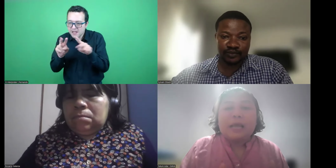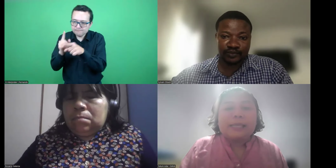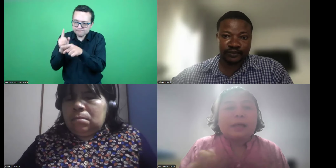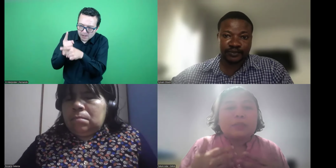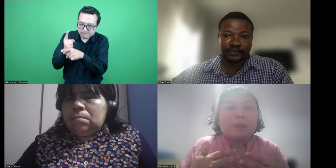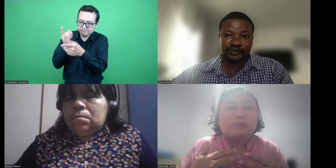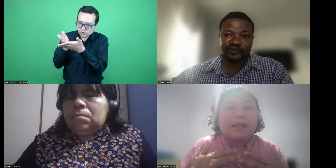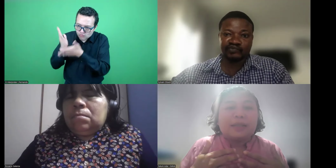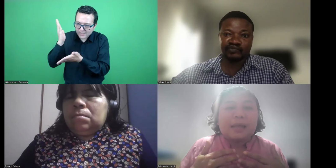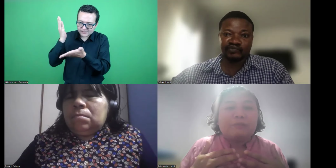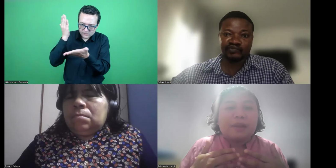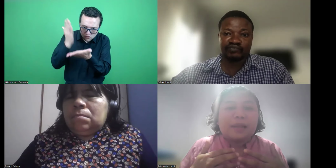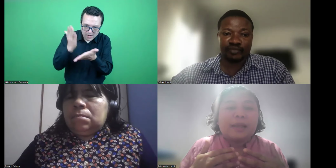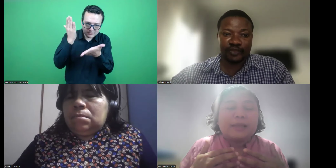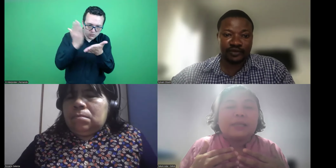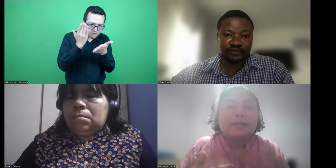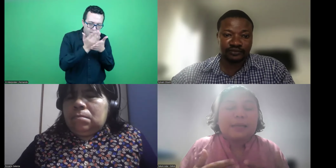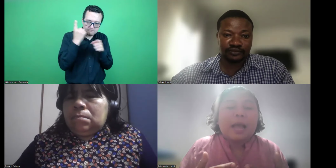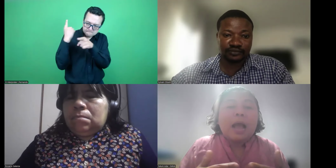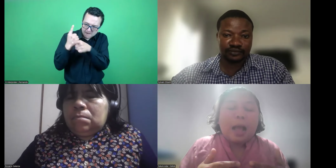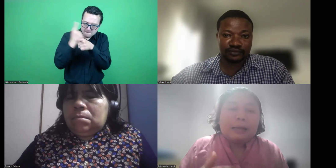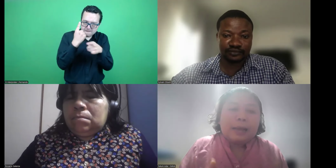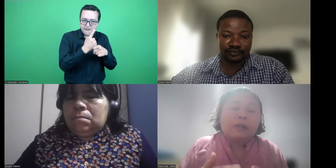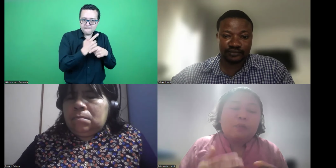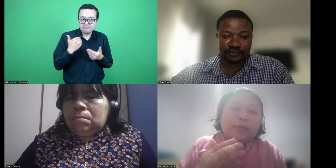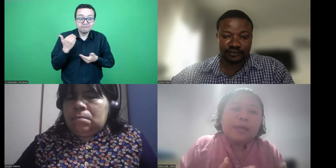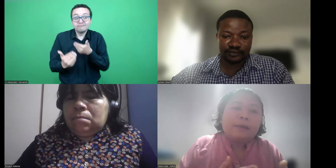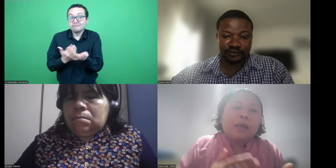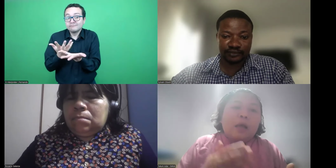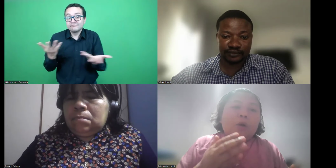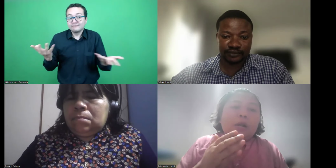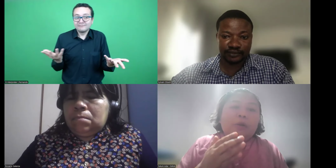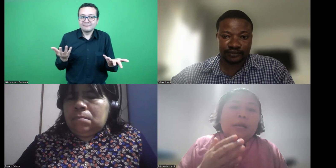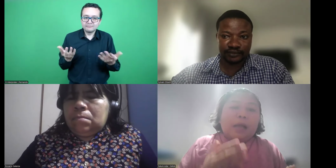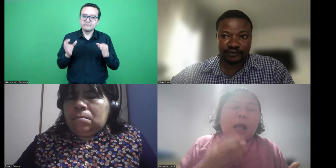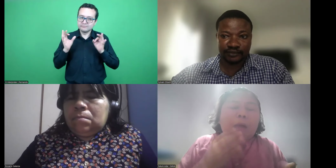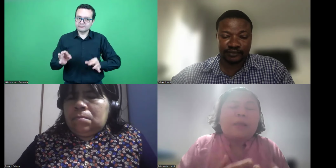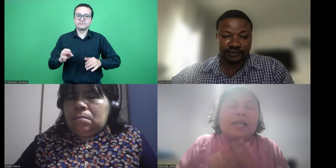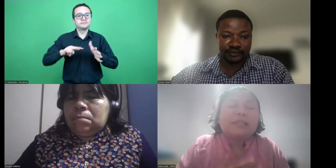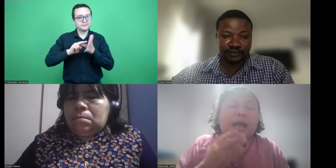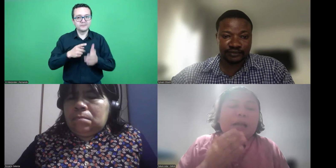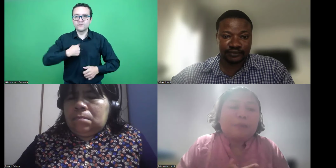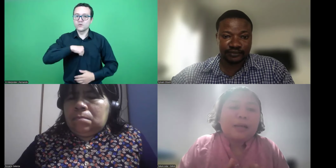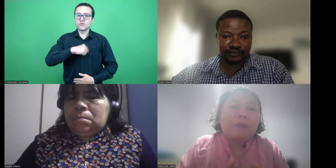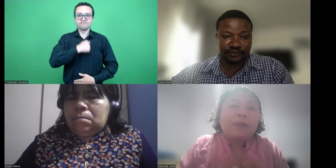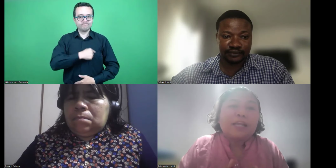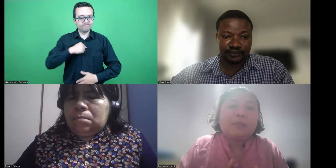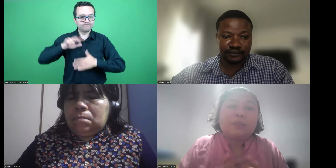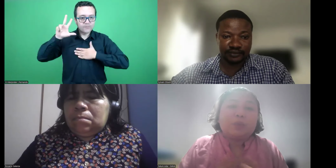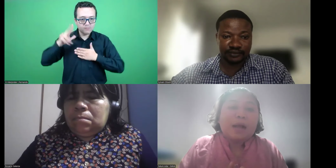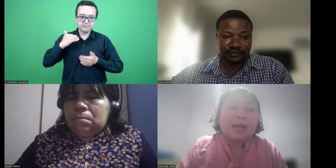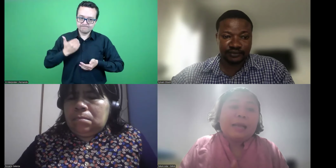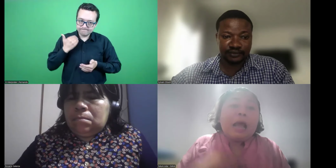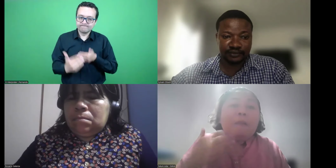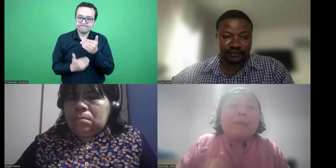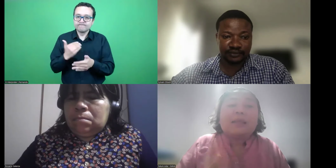ya, firm keep kita harus commitment, memanfaatkan event especially in this GDS event. ini So I agar think we should kemudian take advantage of orang-orang this apa yang GDS kita harapkan, apa yang kita event,